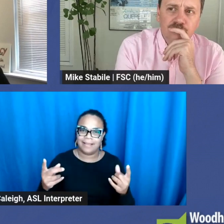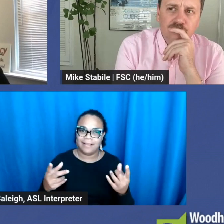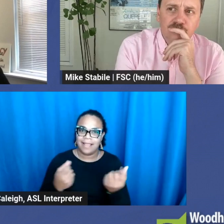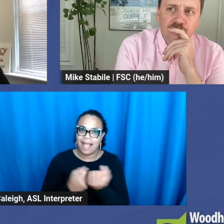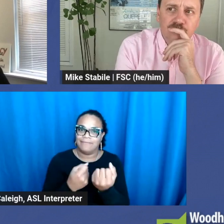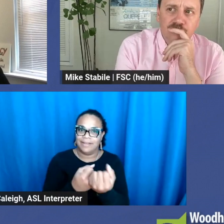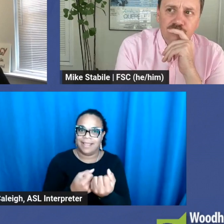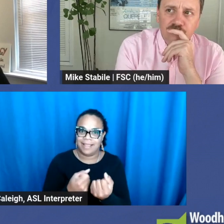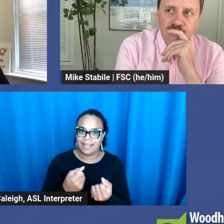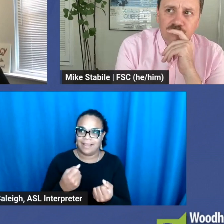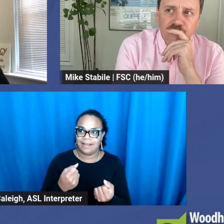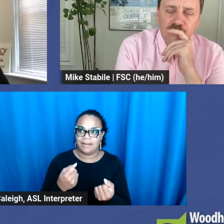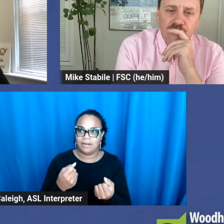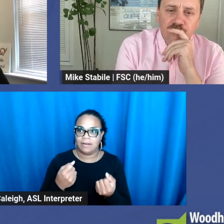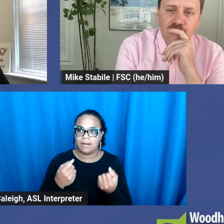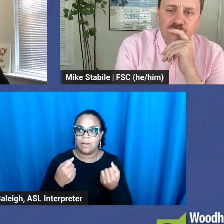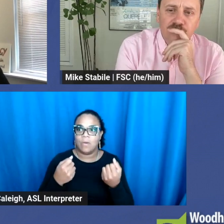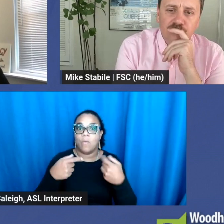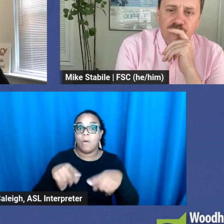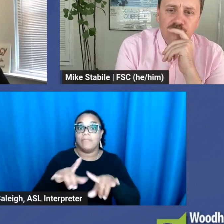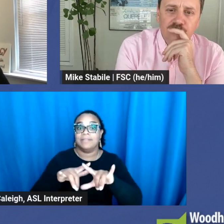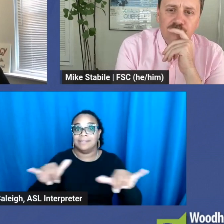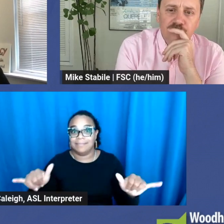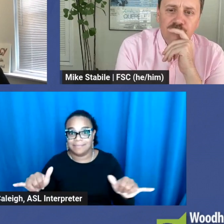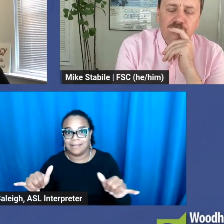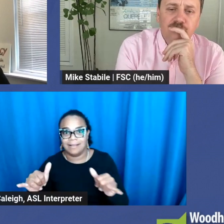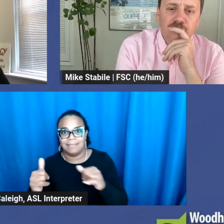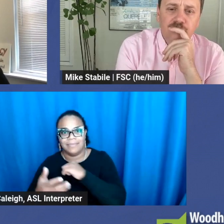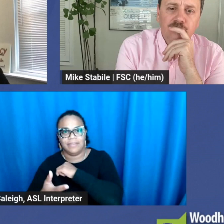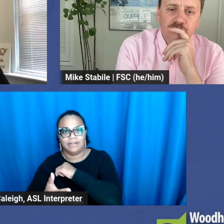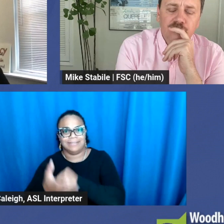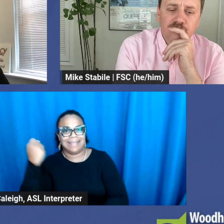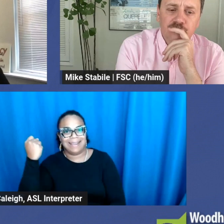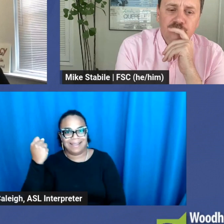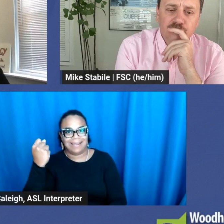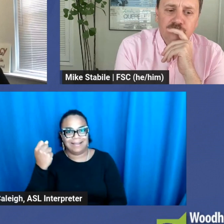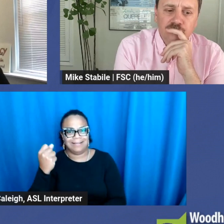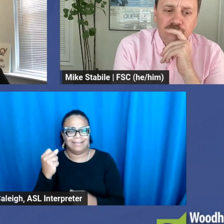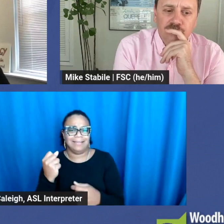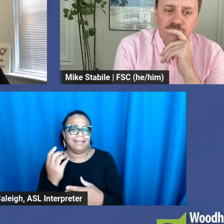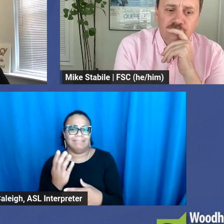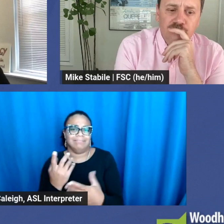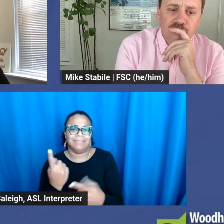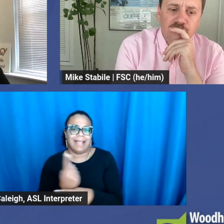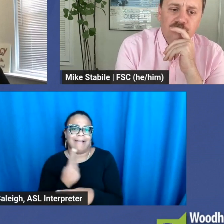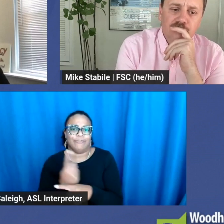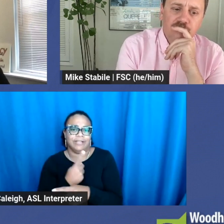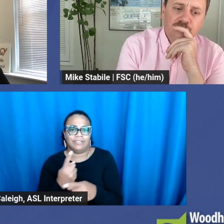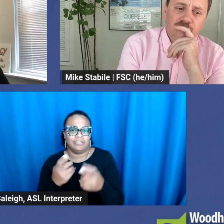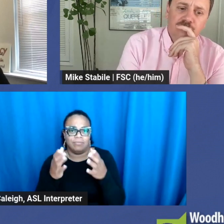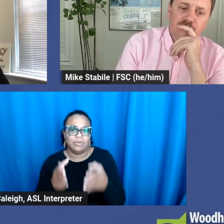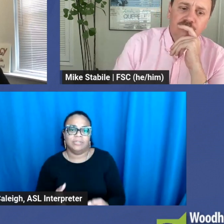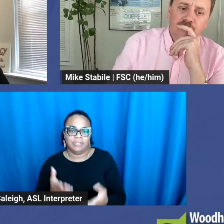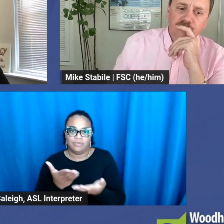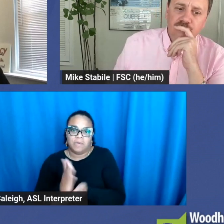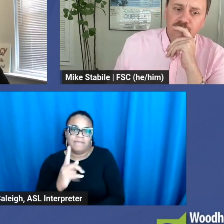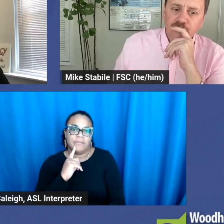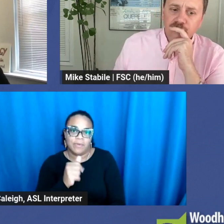using that while nicking away at the average citizen's right to privacy. It's this tactic